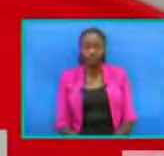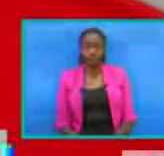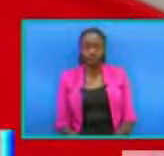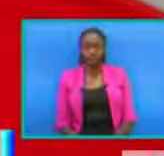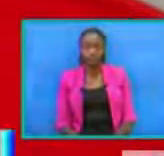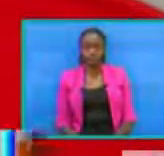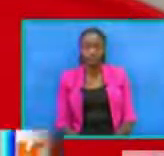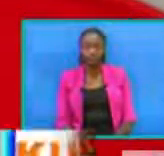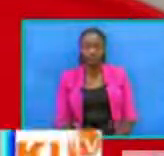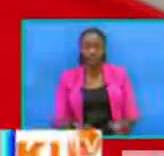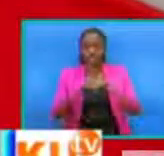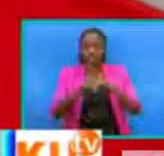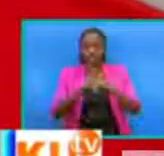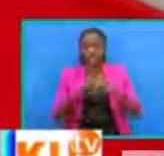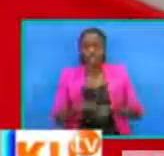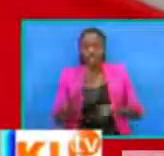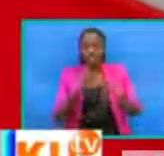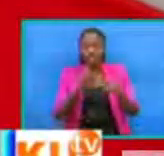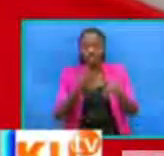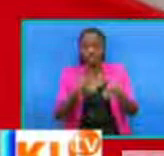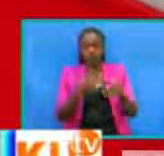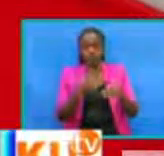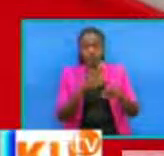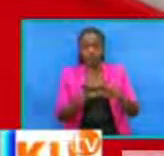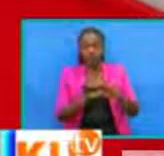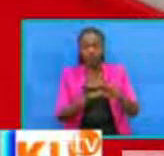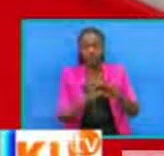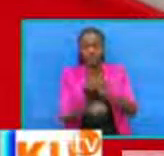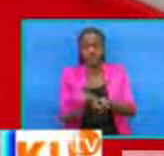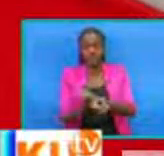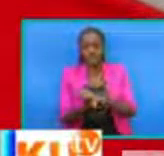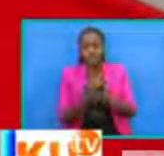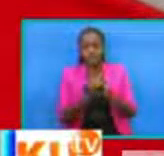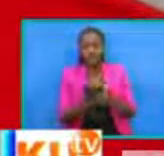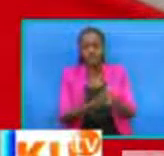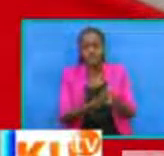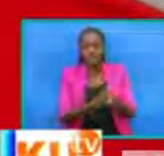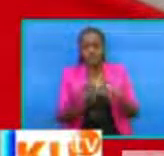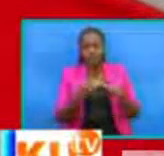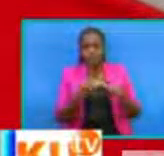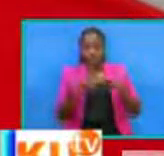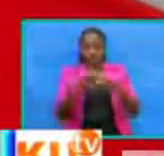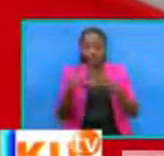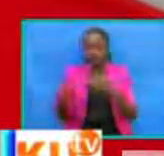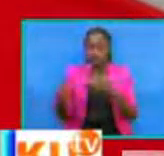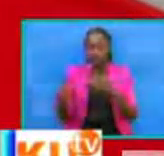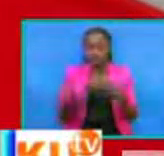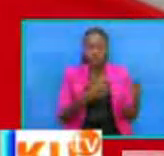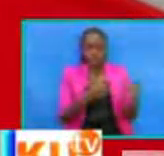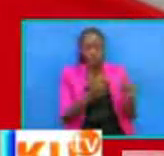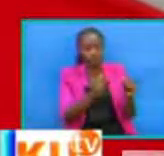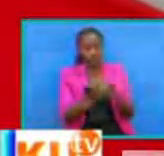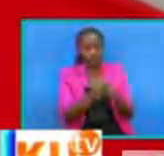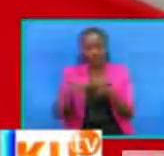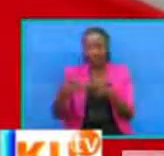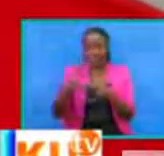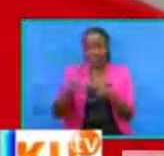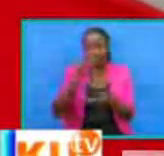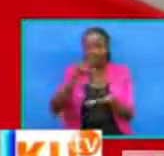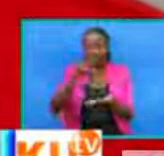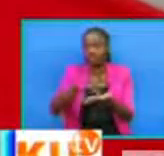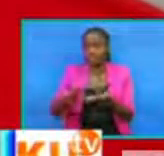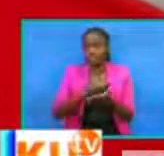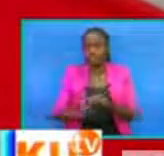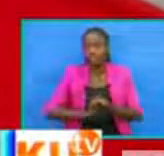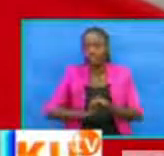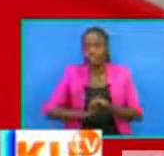So as I wait to be advised on the arrival of our chief guest, you may continue interacting with your neighbor or stand up and